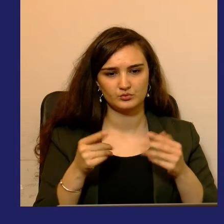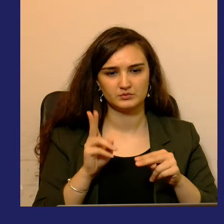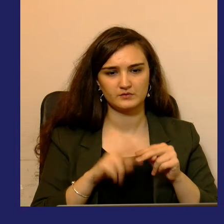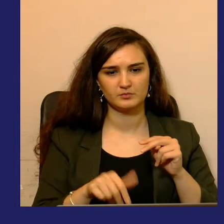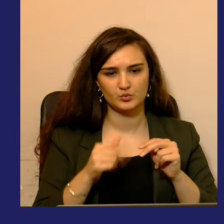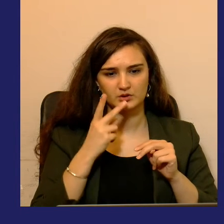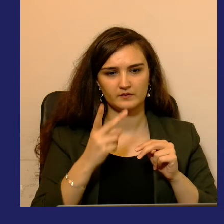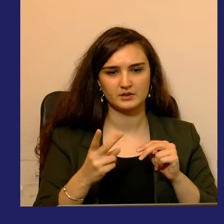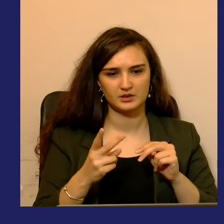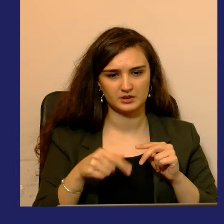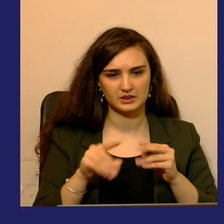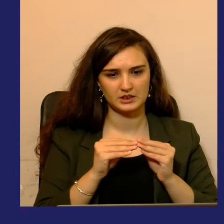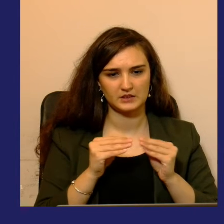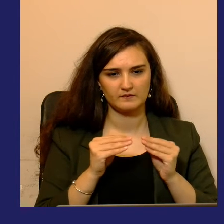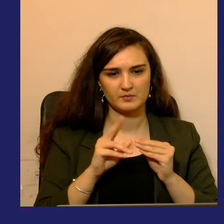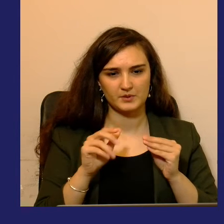So